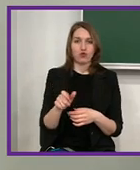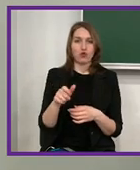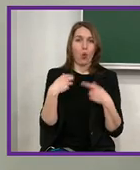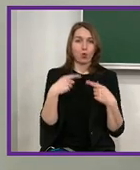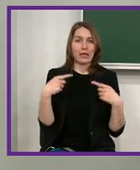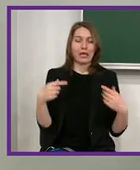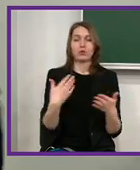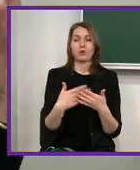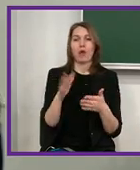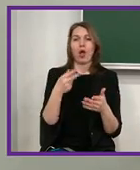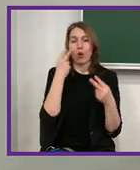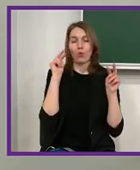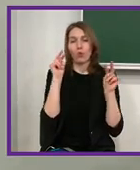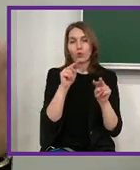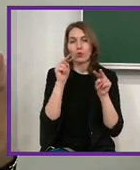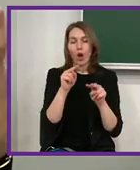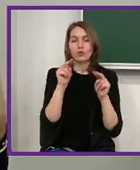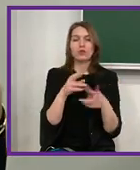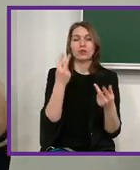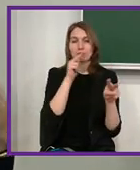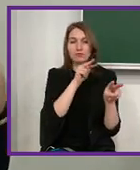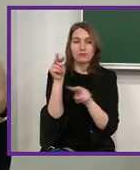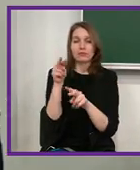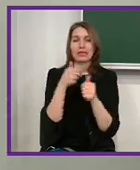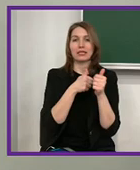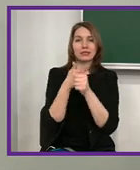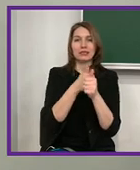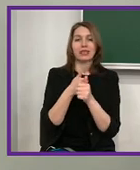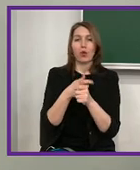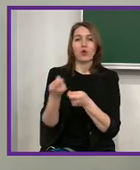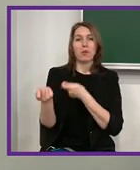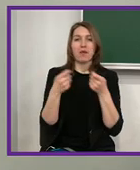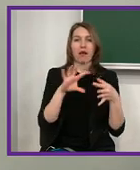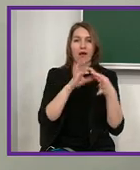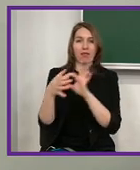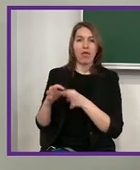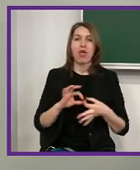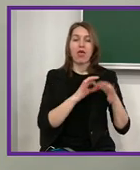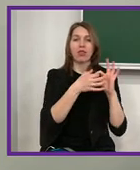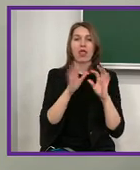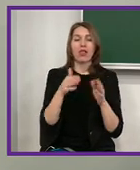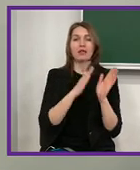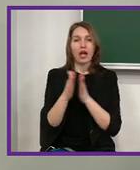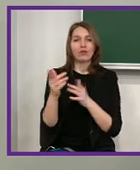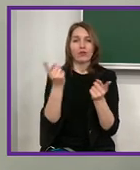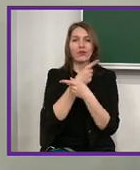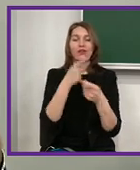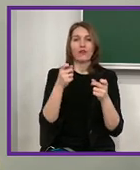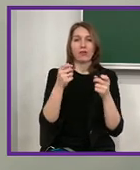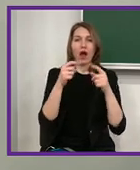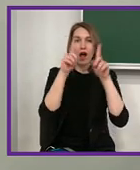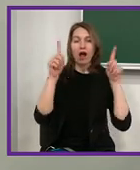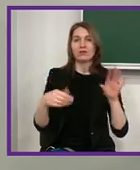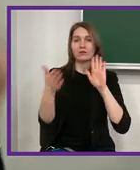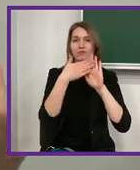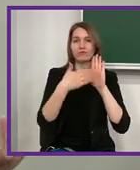supply chains or provide kind of dashboards for kind of real-time overview of a company's risk profile. There's